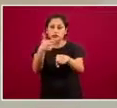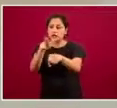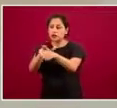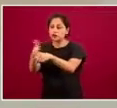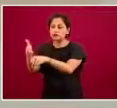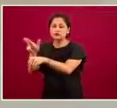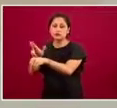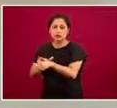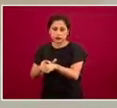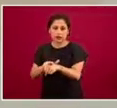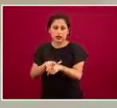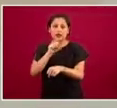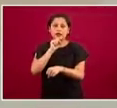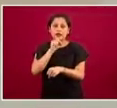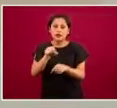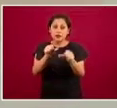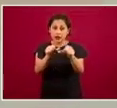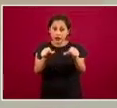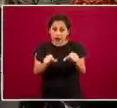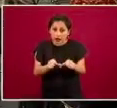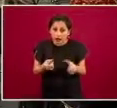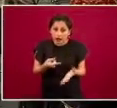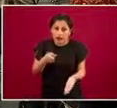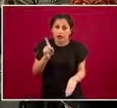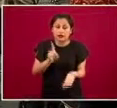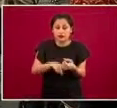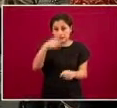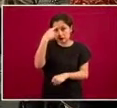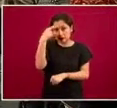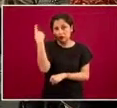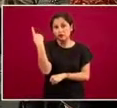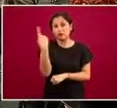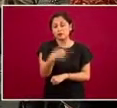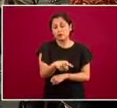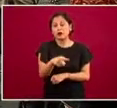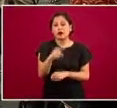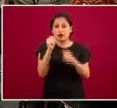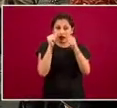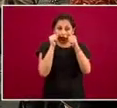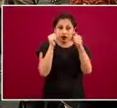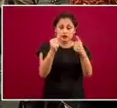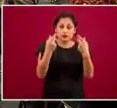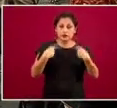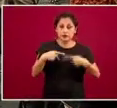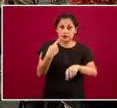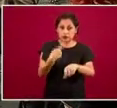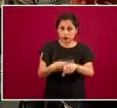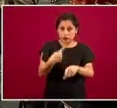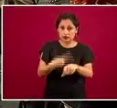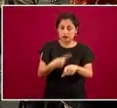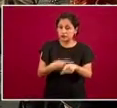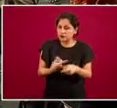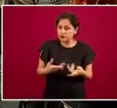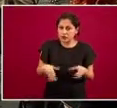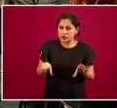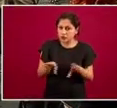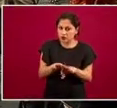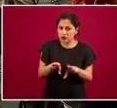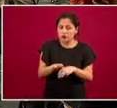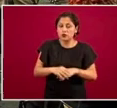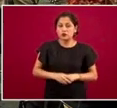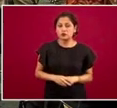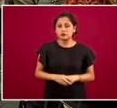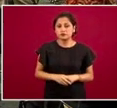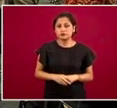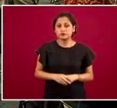stating what are the conditions that should be met by each of the medical units within the country